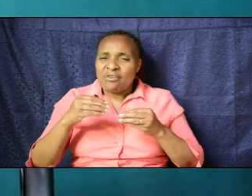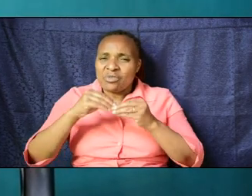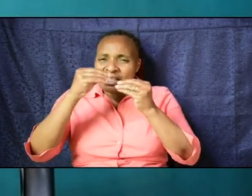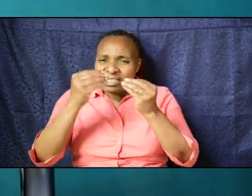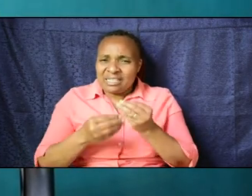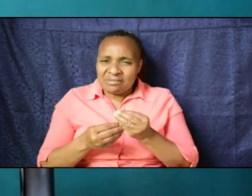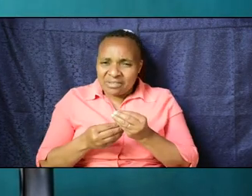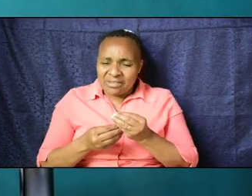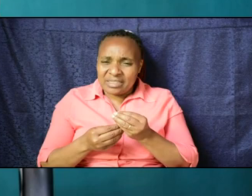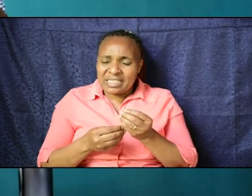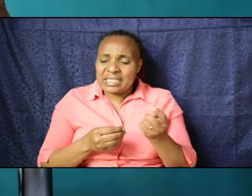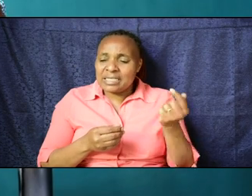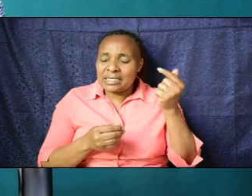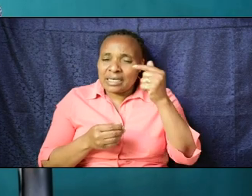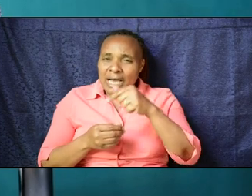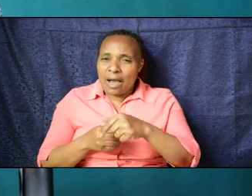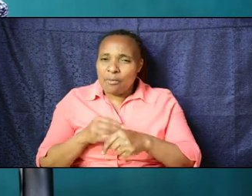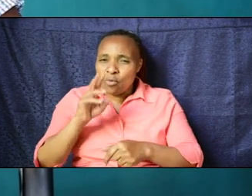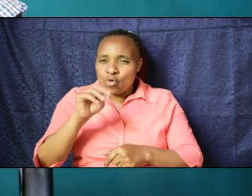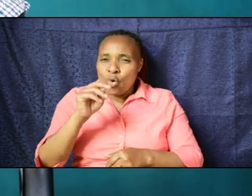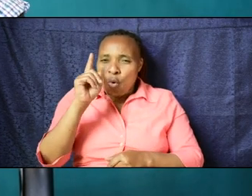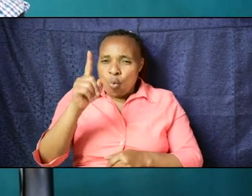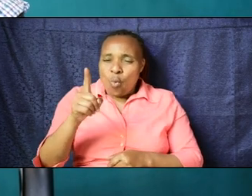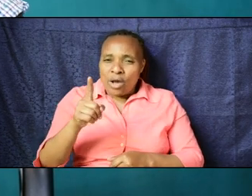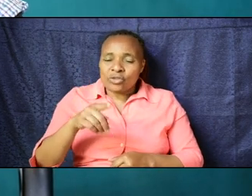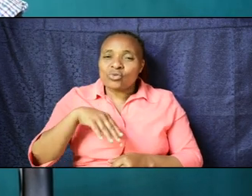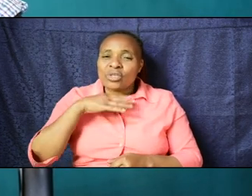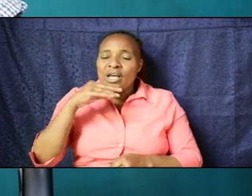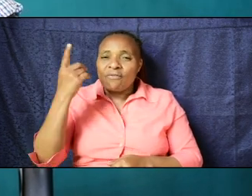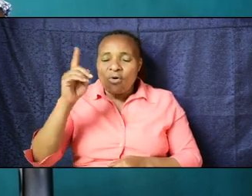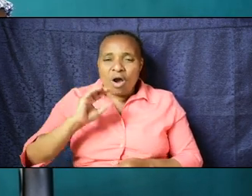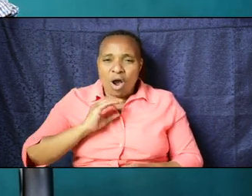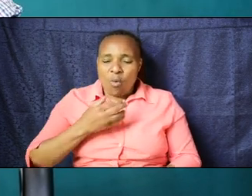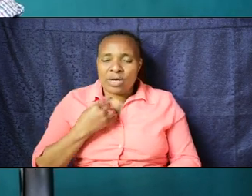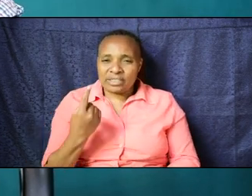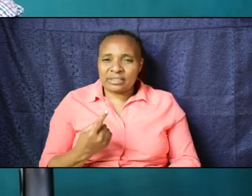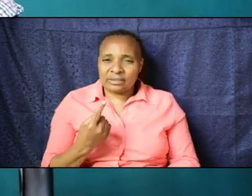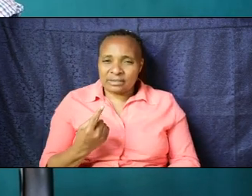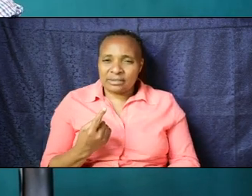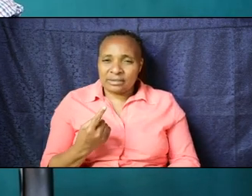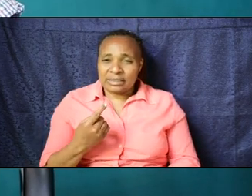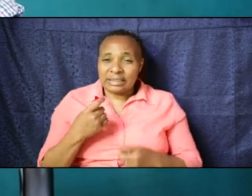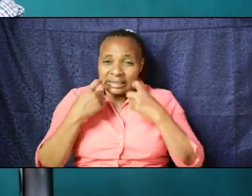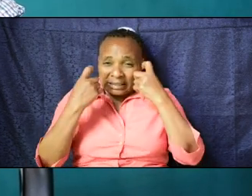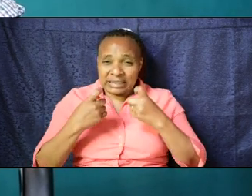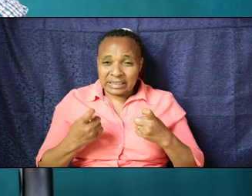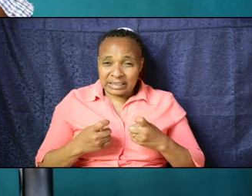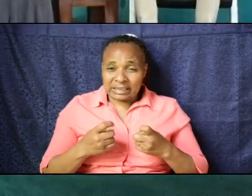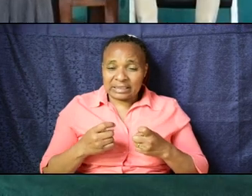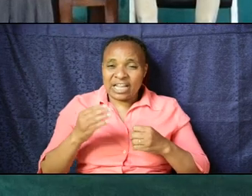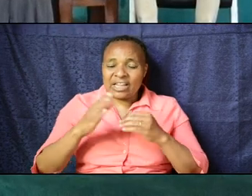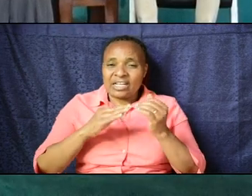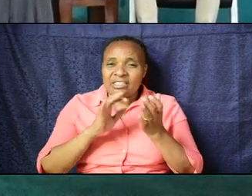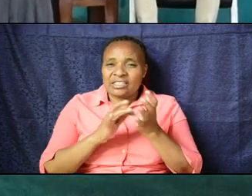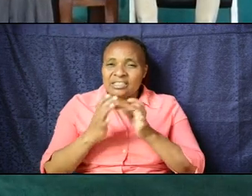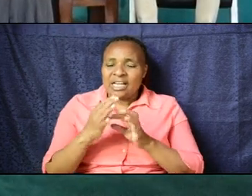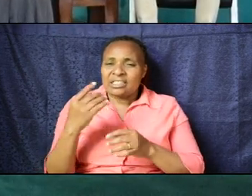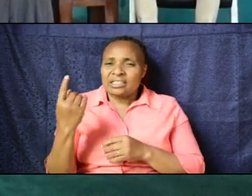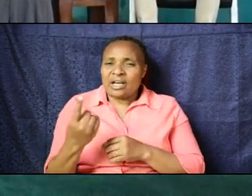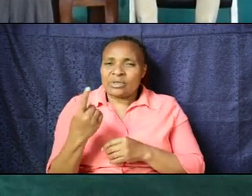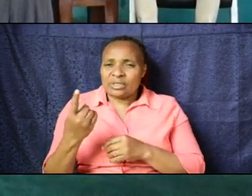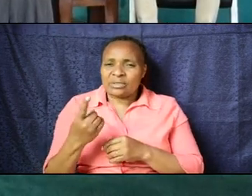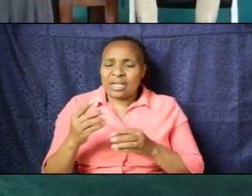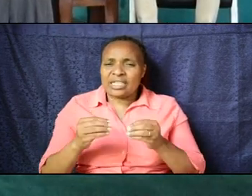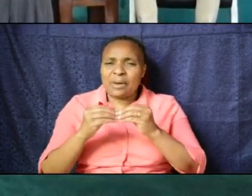cannot come. None of them were eligible to die for our sins. Only Jesus Christ. Amen. Amen. So